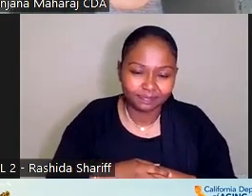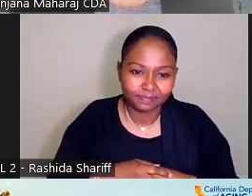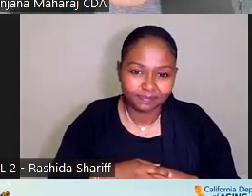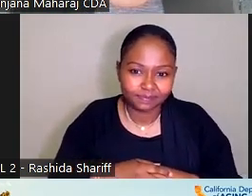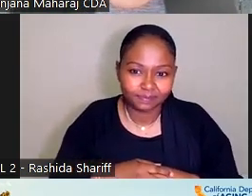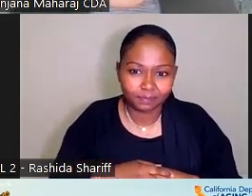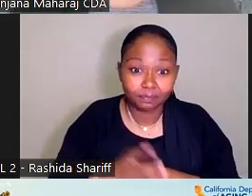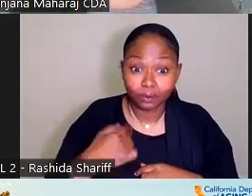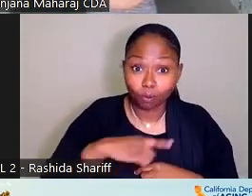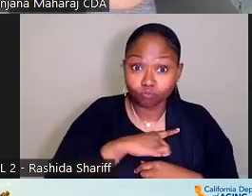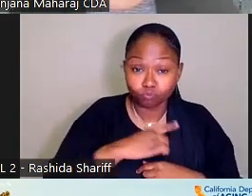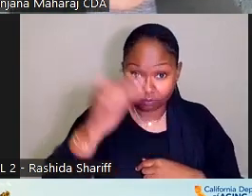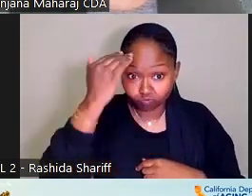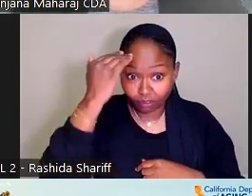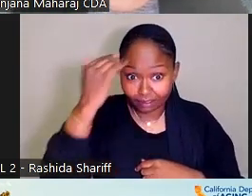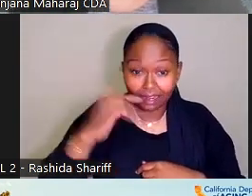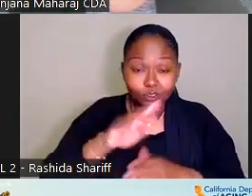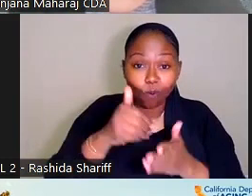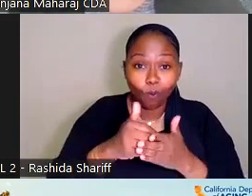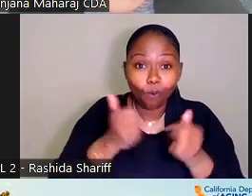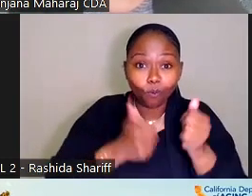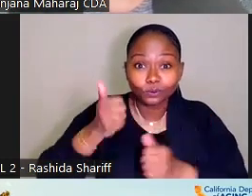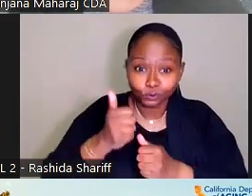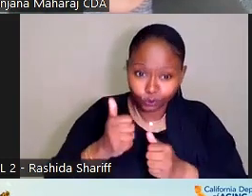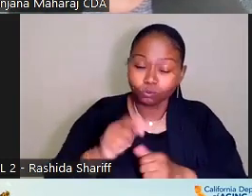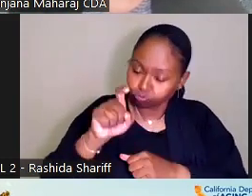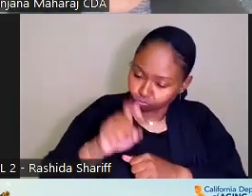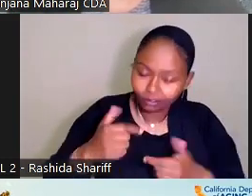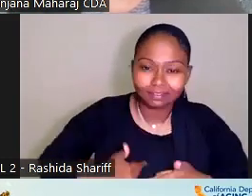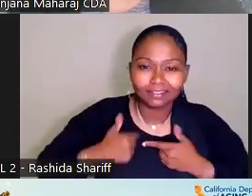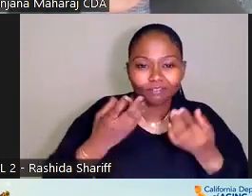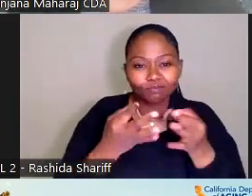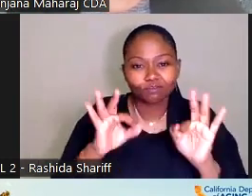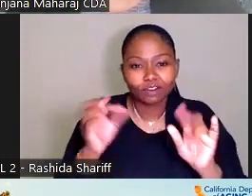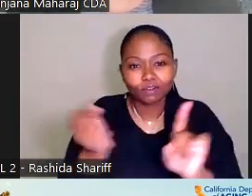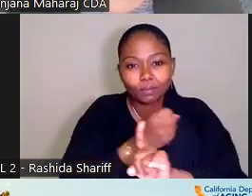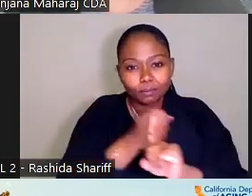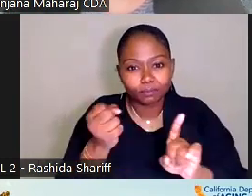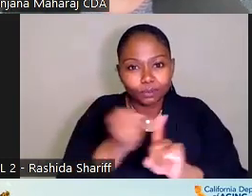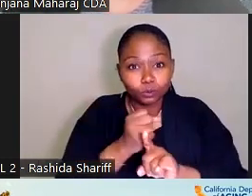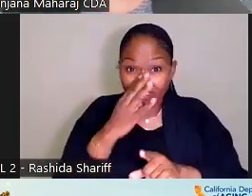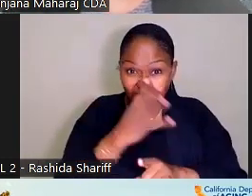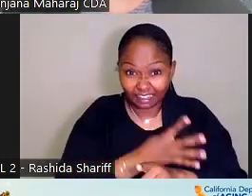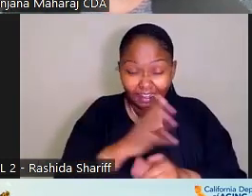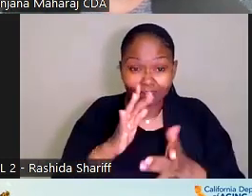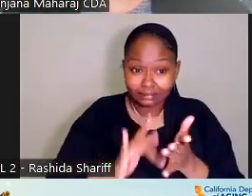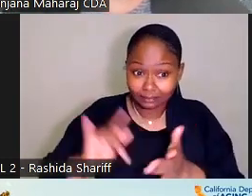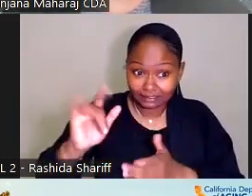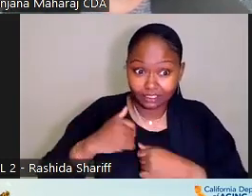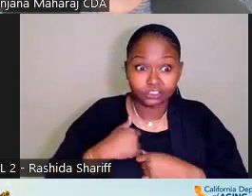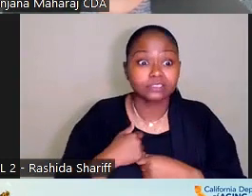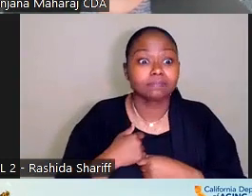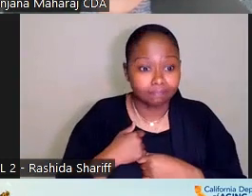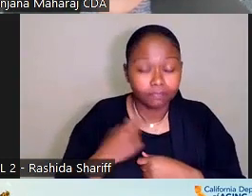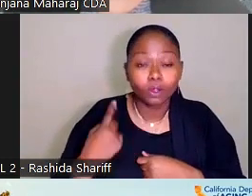We recognize that all adults deserve to live free from abuse, neglect, and exploitation. We acknowledge that the existence